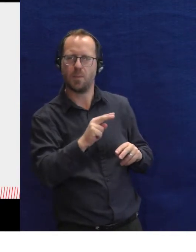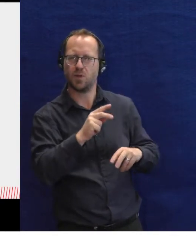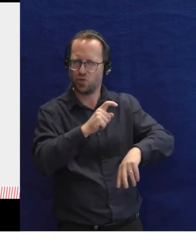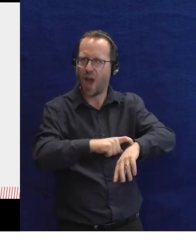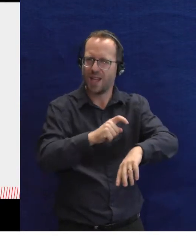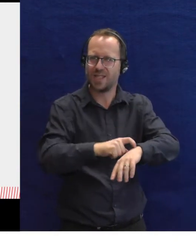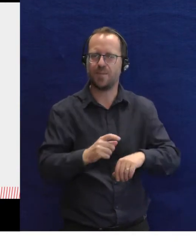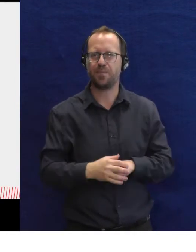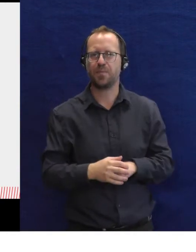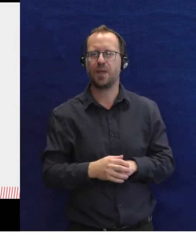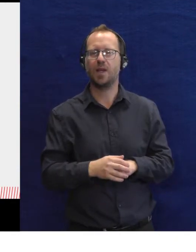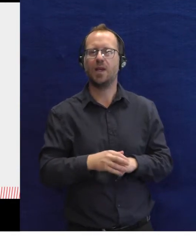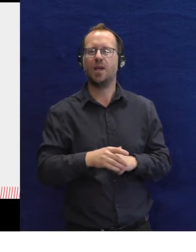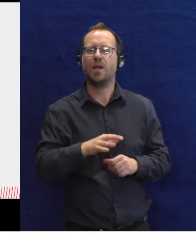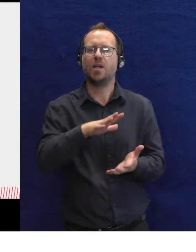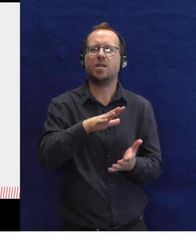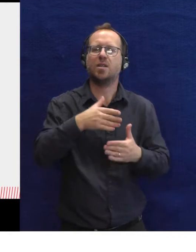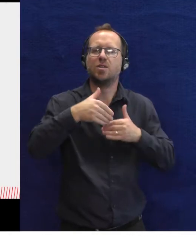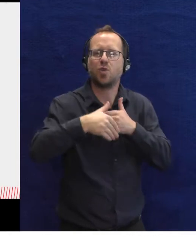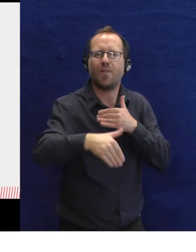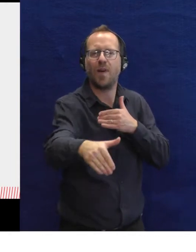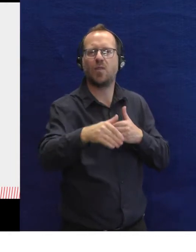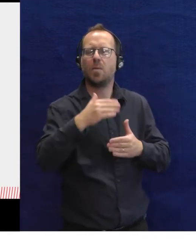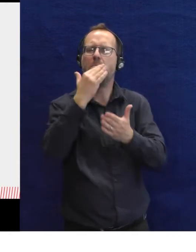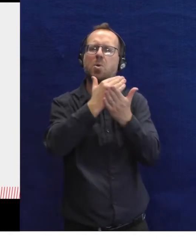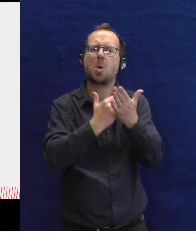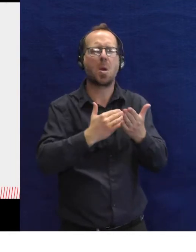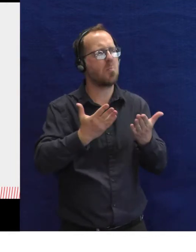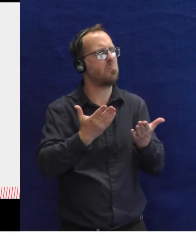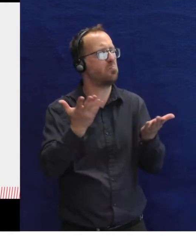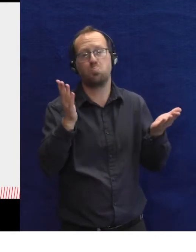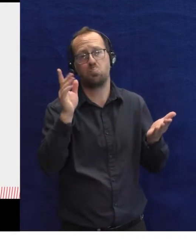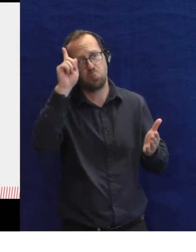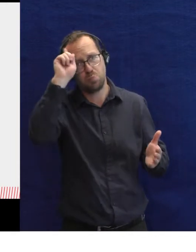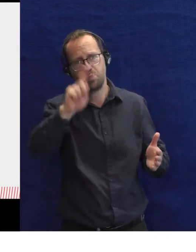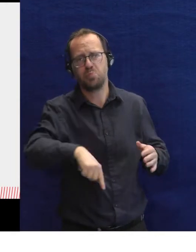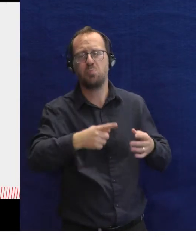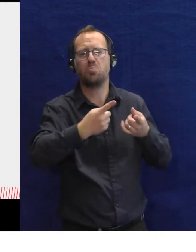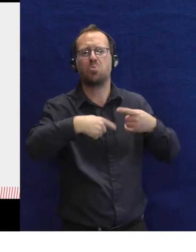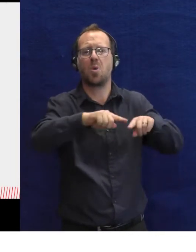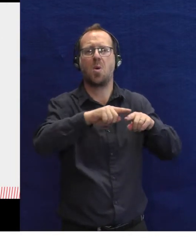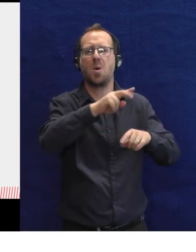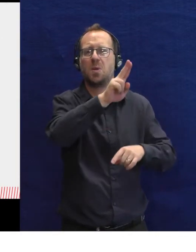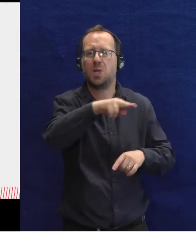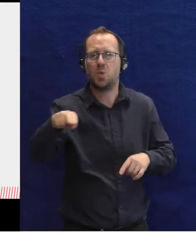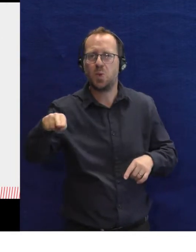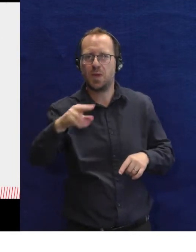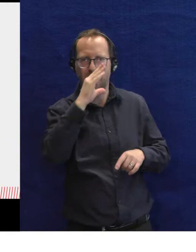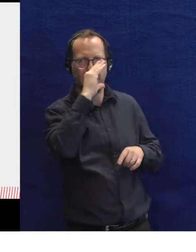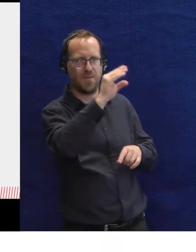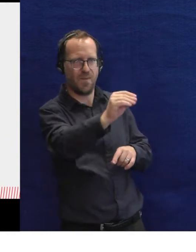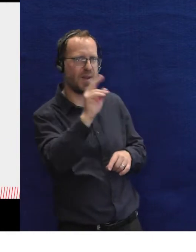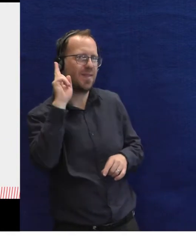As we have already software for creating closed captions, we need in the same way a software to create audio